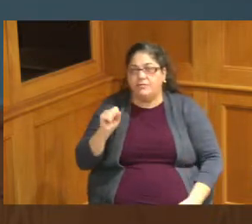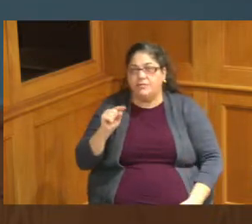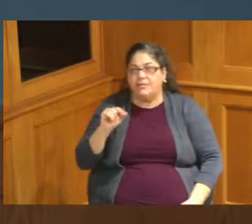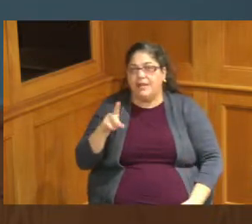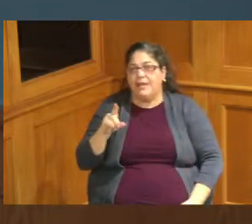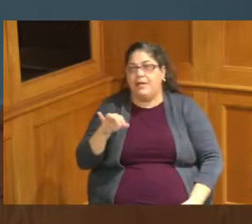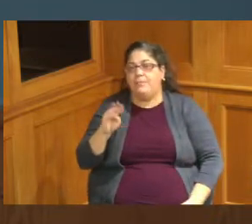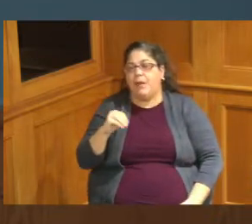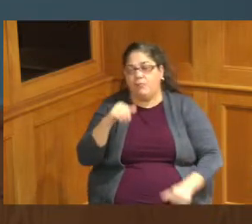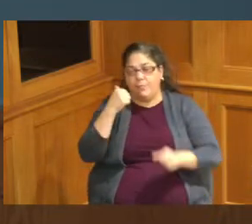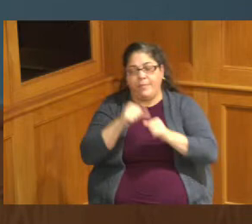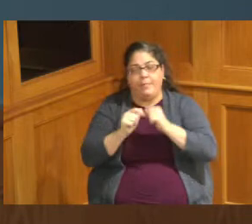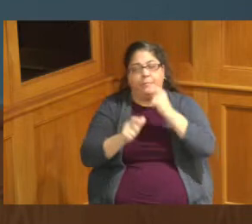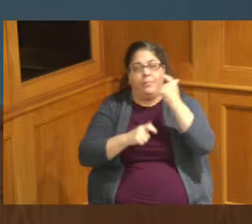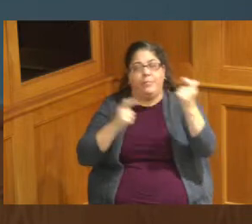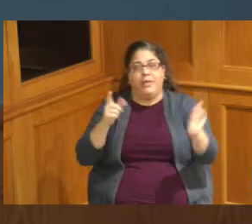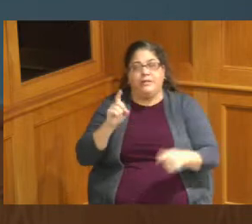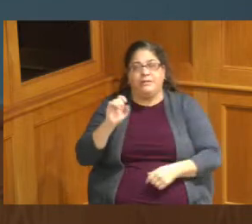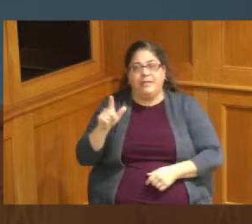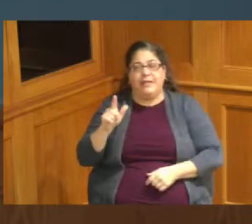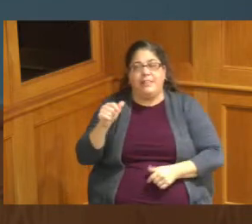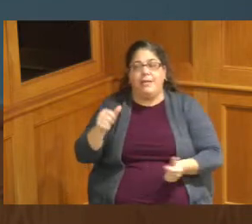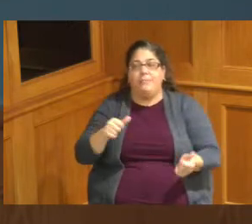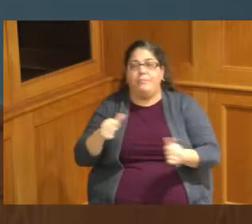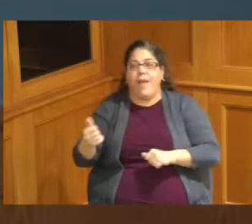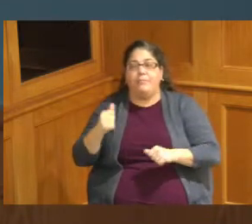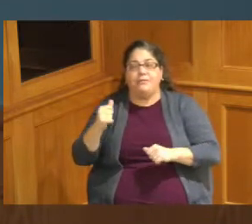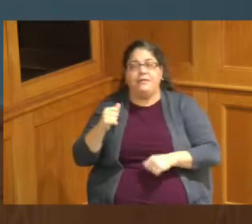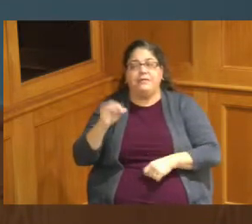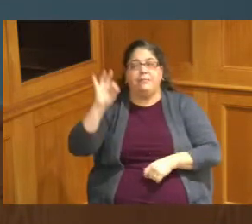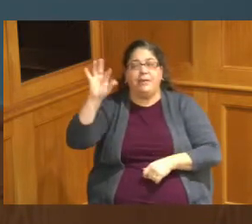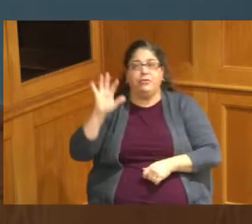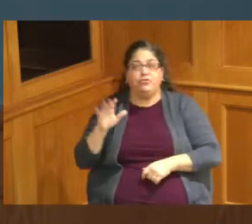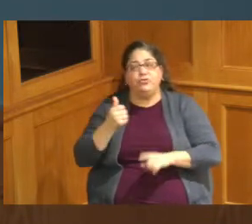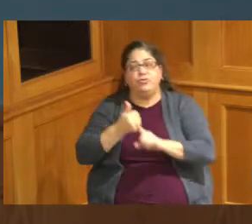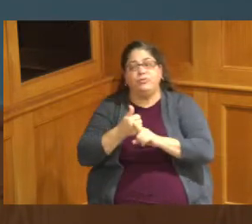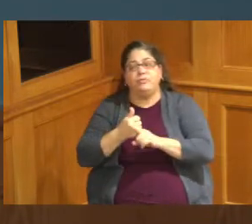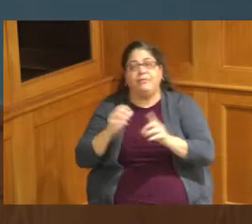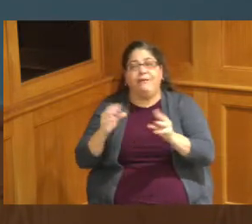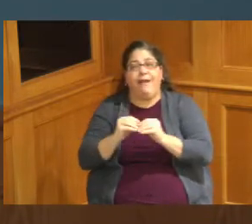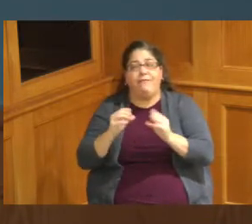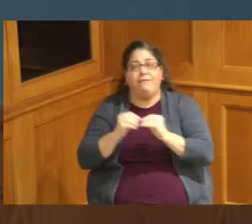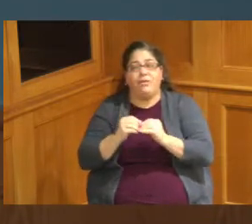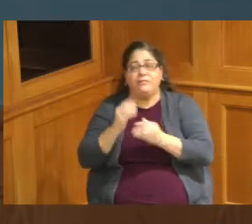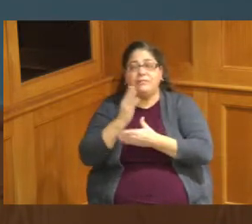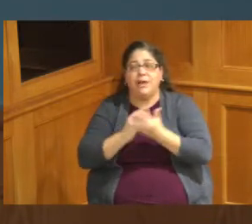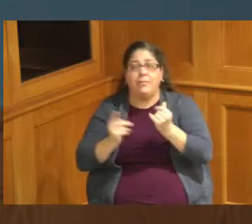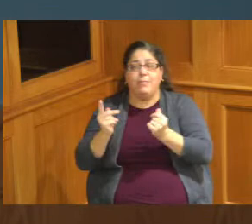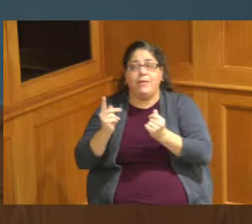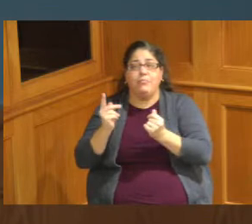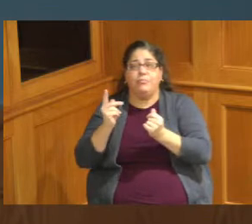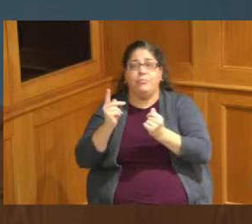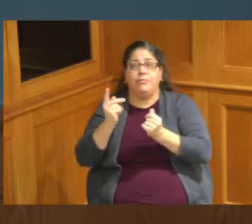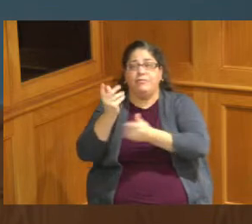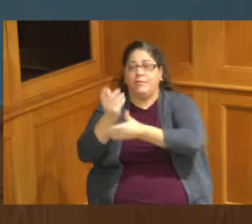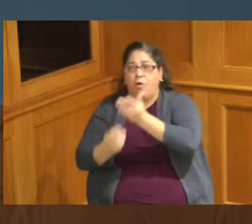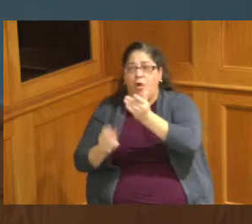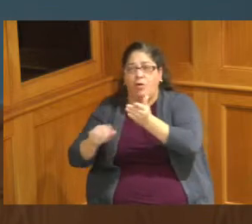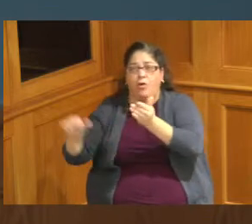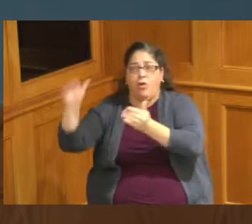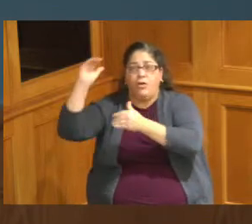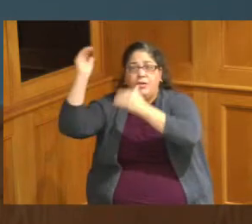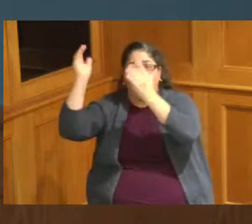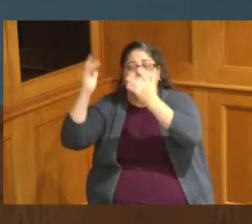deal. I remember the Baptist Ministers Conference, some of those people have, gone on and passed away,